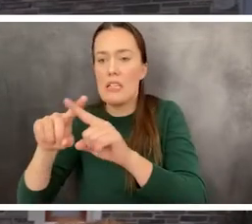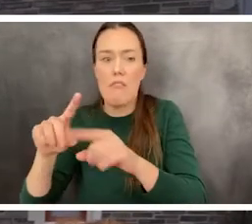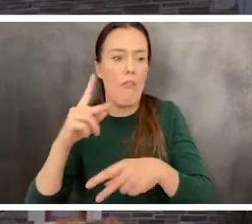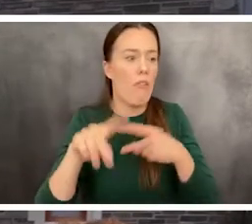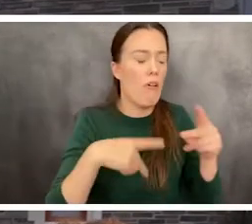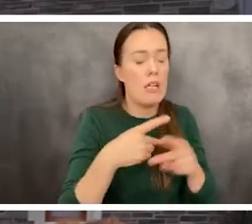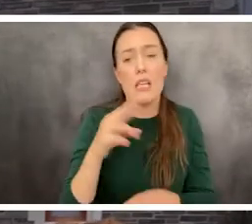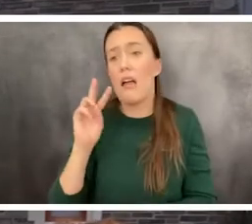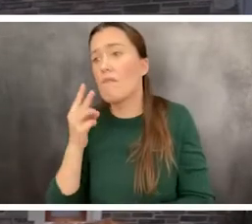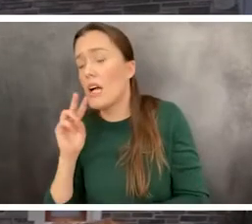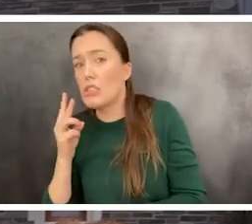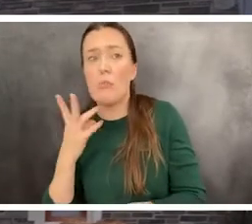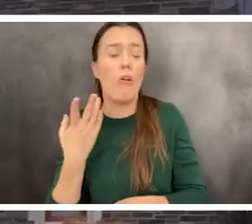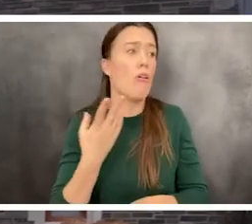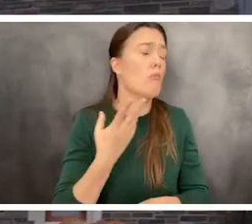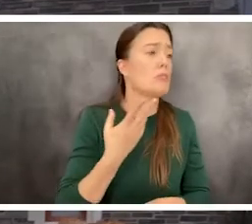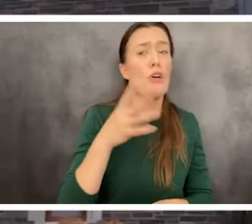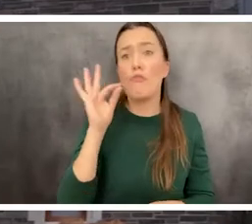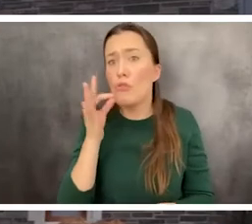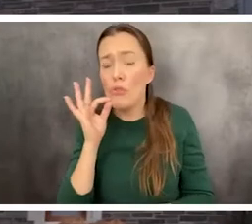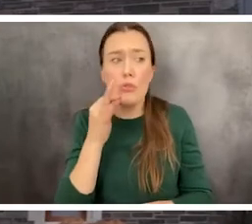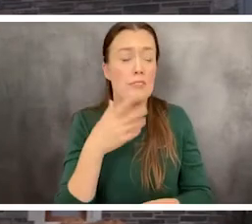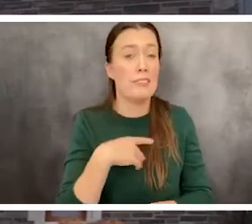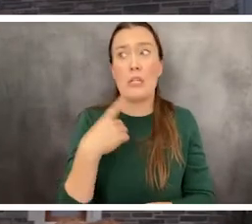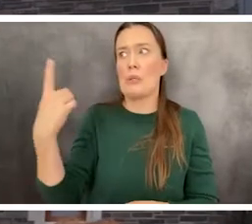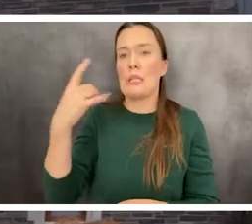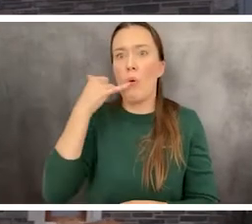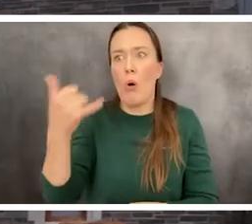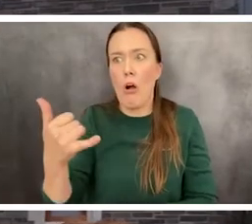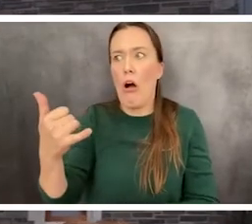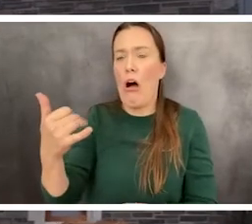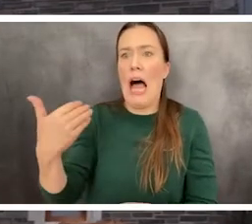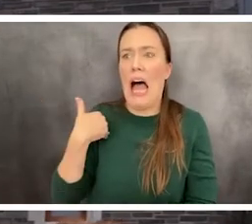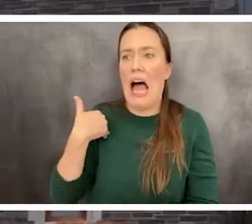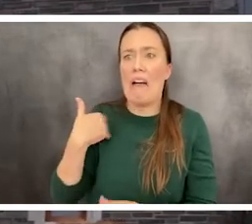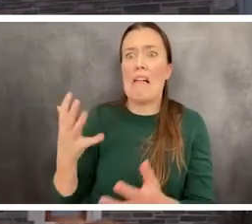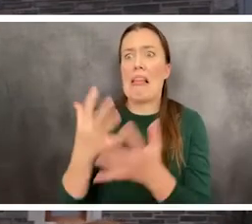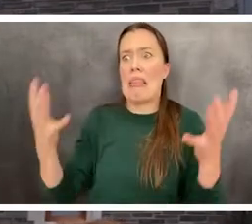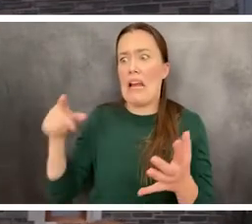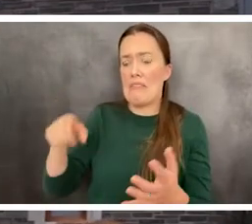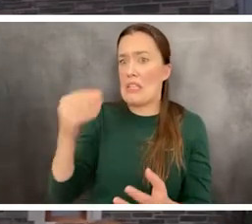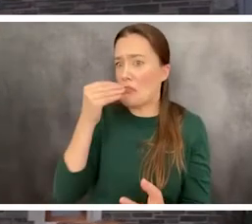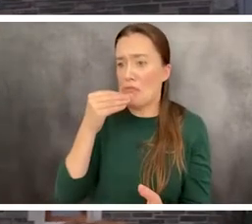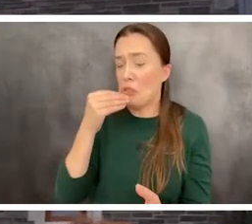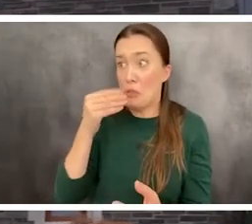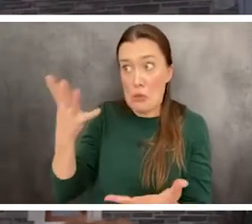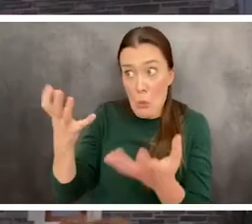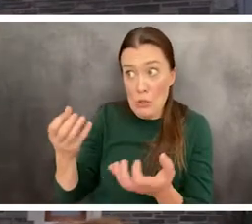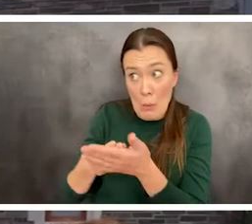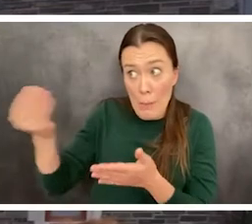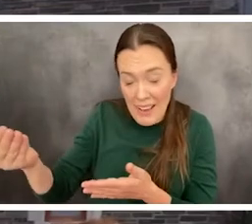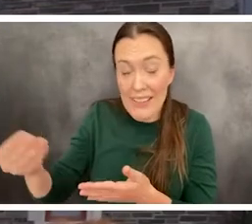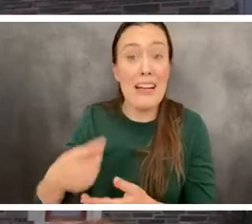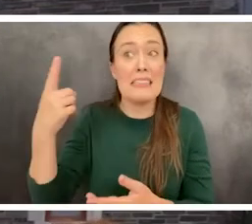of seasonal vegetables, tomatoes. You know, you'll get that phone call, I have 70 pounds of apricots that I can't sell. You know, it's like